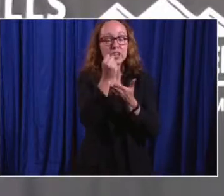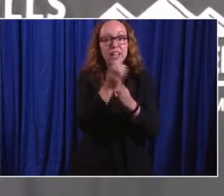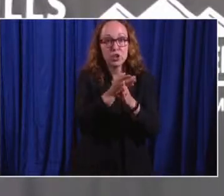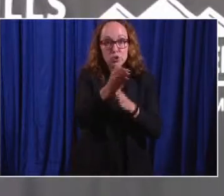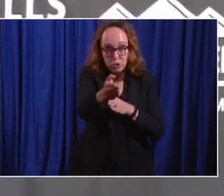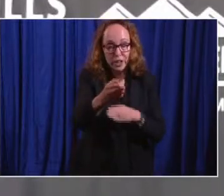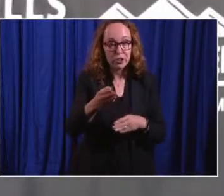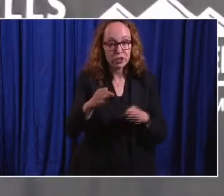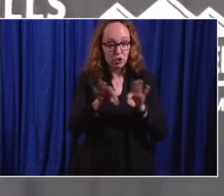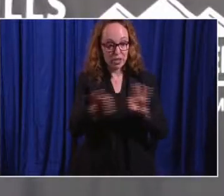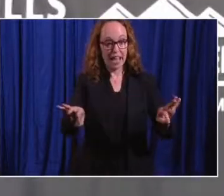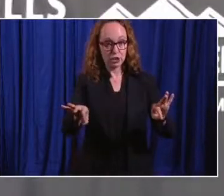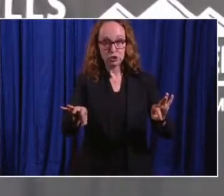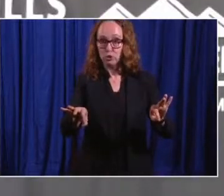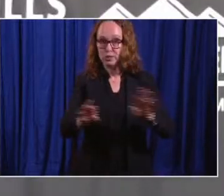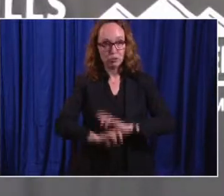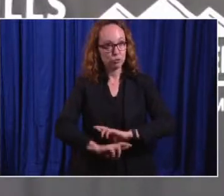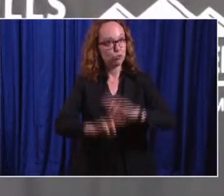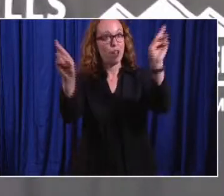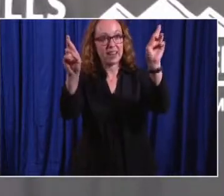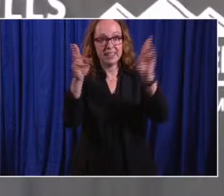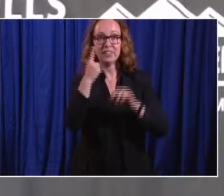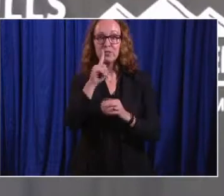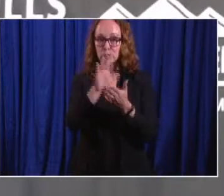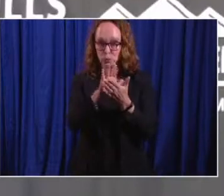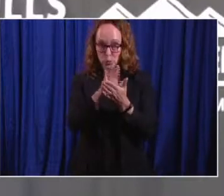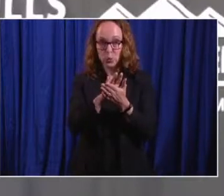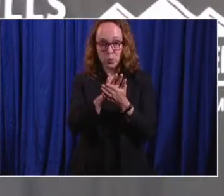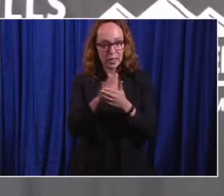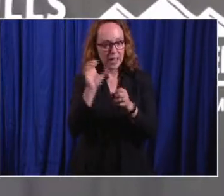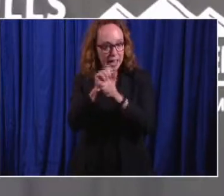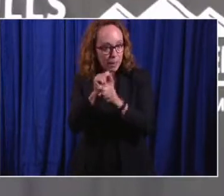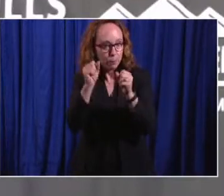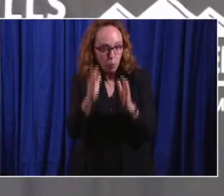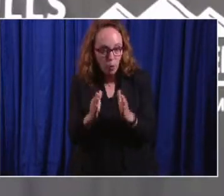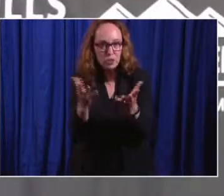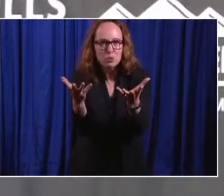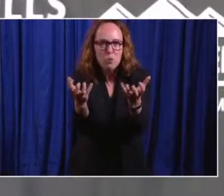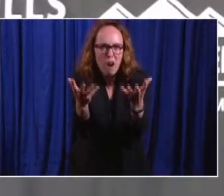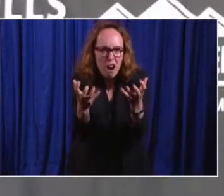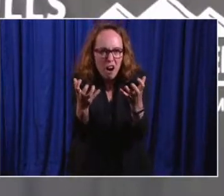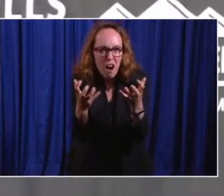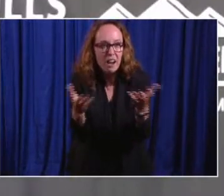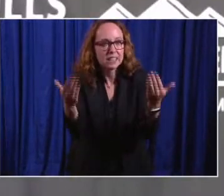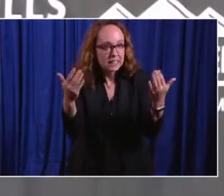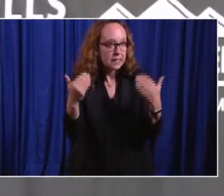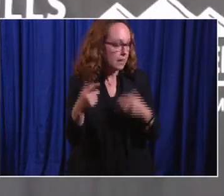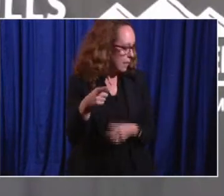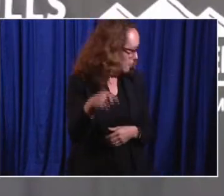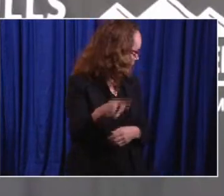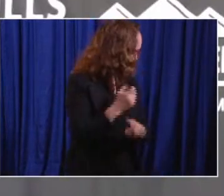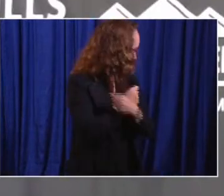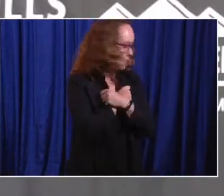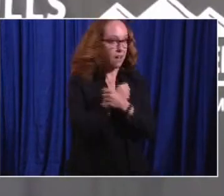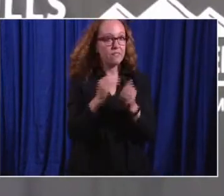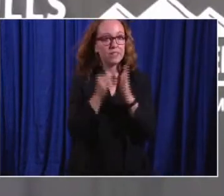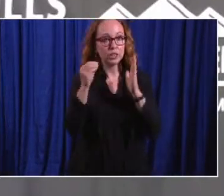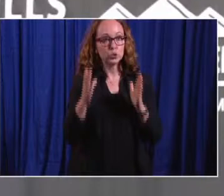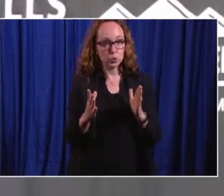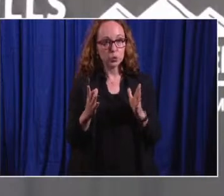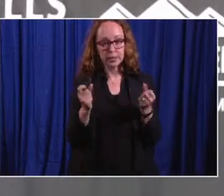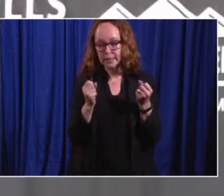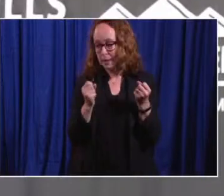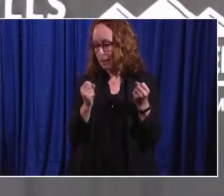to careers right out of high school. The employers are lining up. I met many of them today who love these students. Many of these students have already